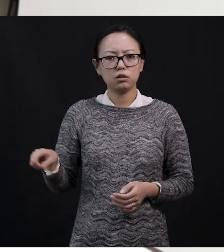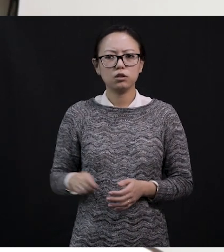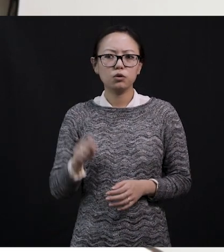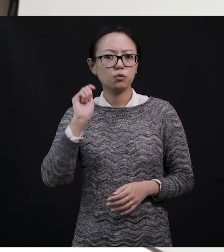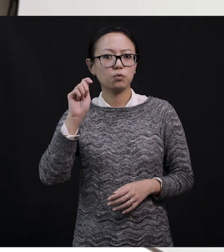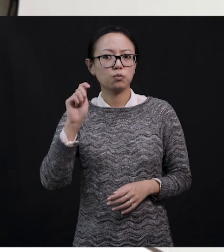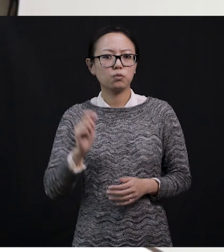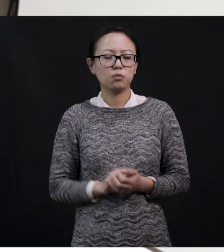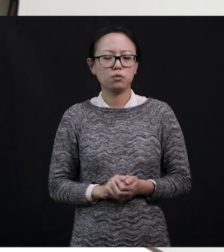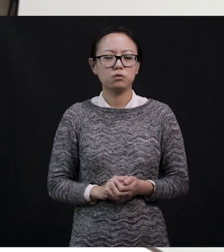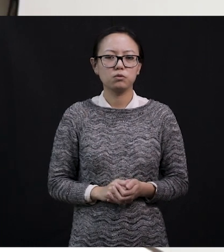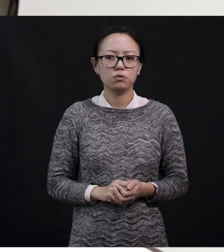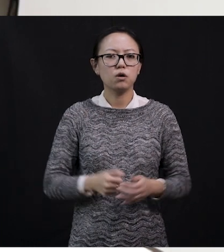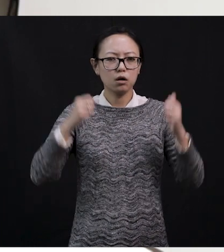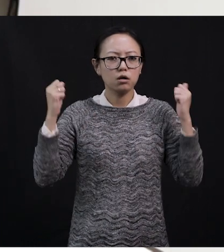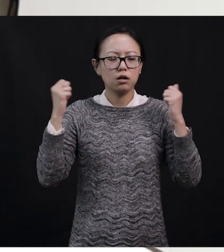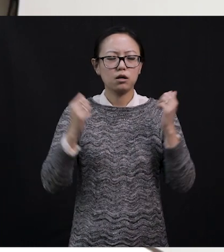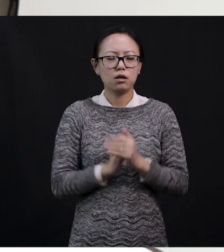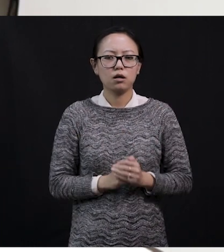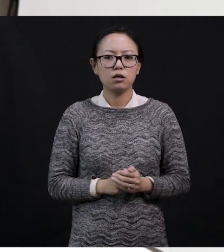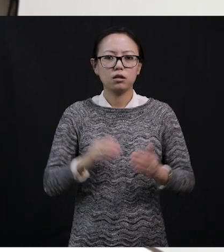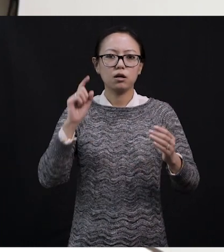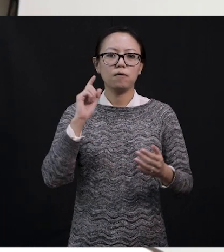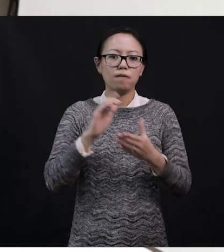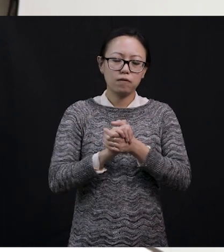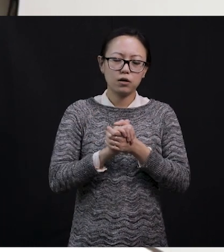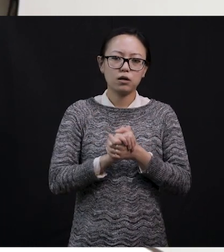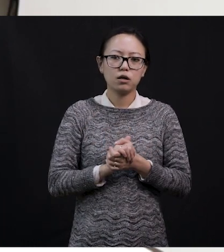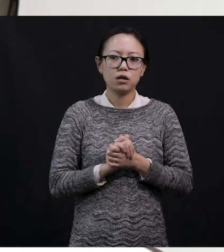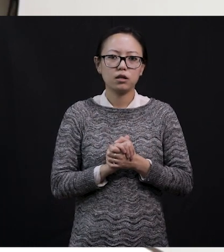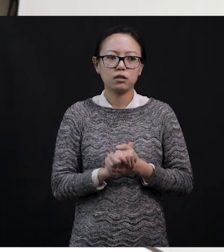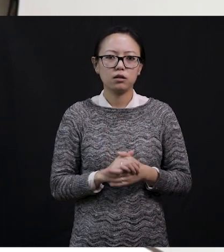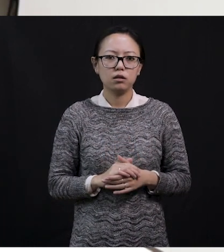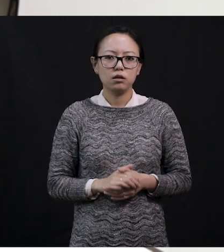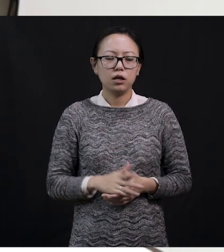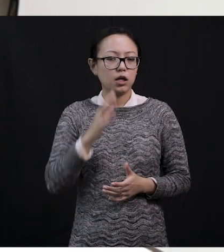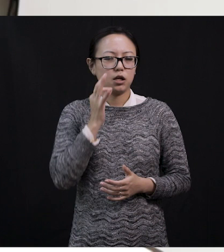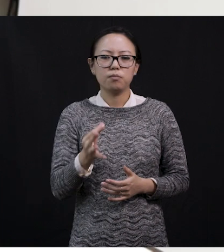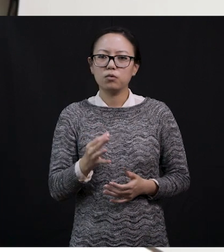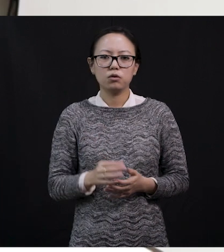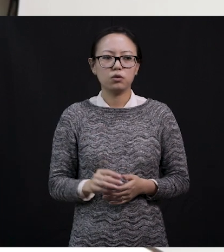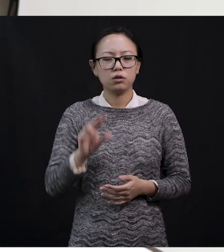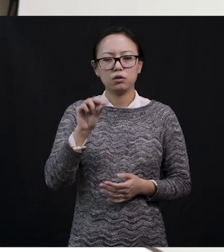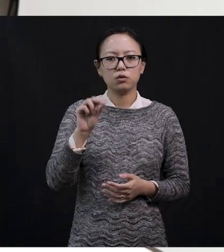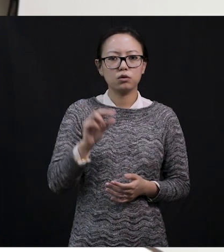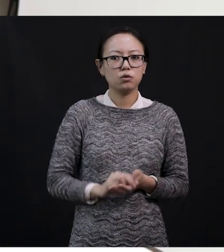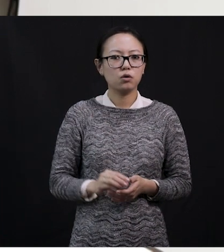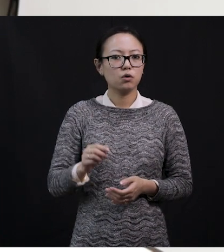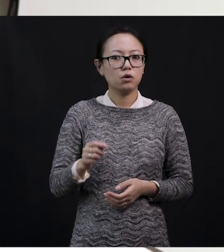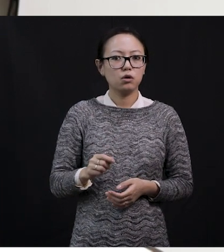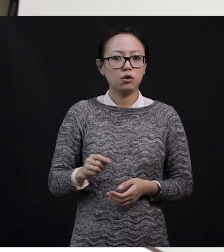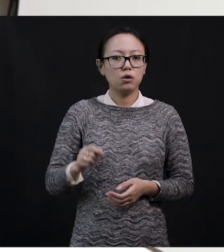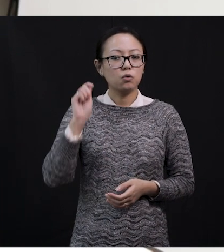friendships. He is not very willing to help people who are in need, because Chunilal has been turning up not only once but many times,